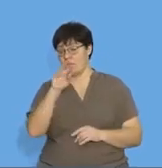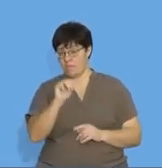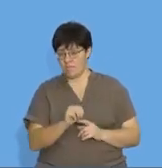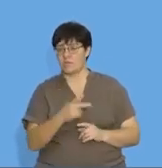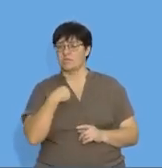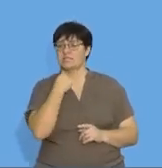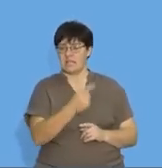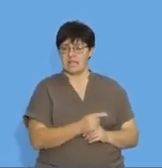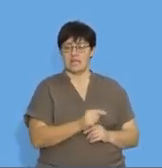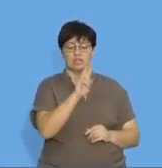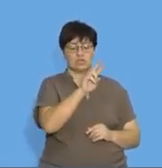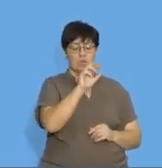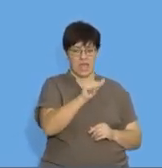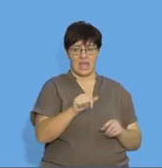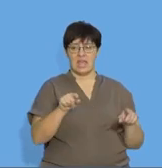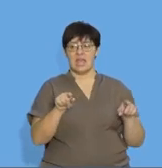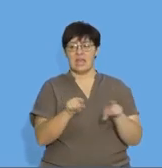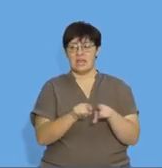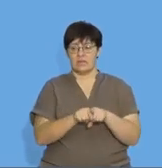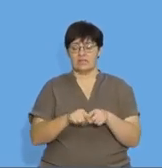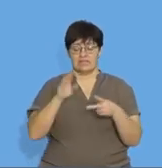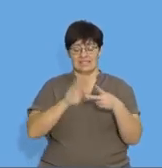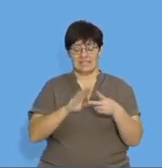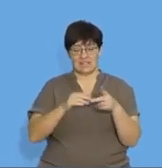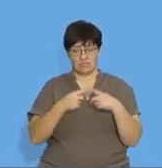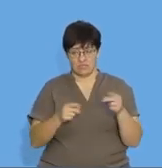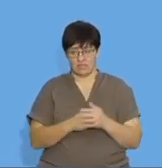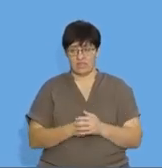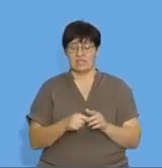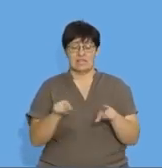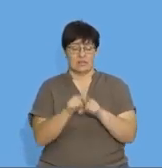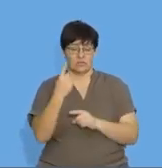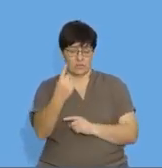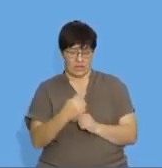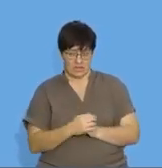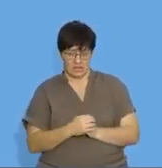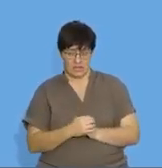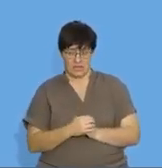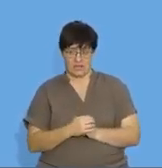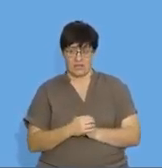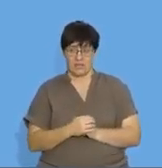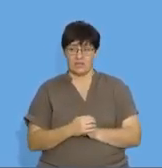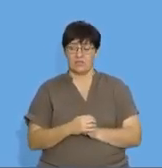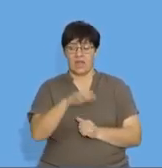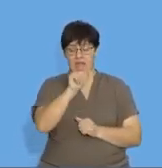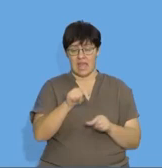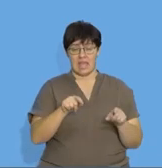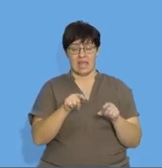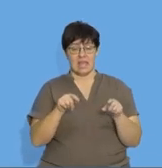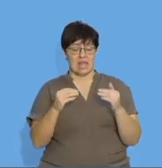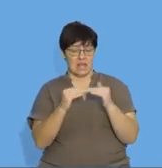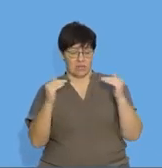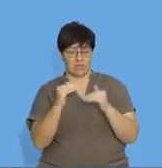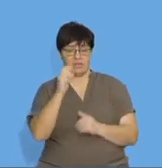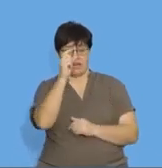the general form, we know that we have to say that 2a is equal to the second difference, which is equal to 1. So a will be equal